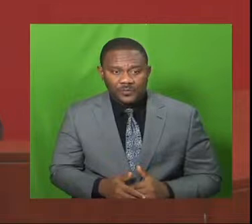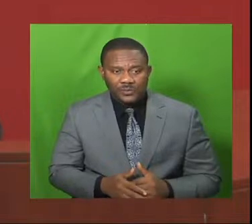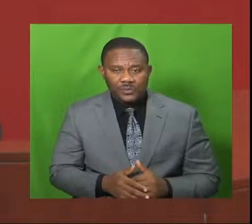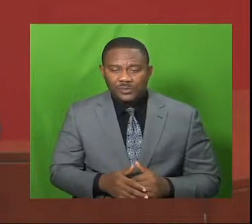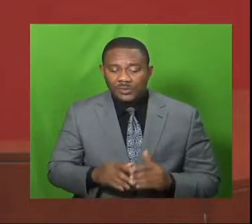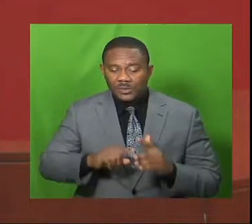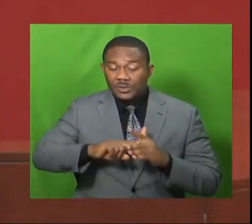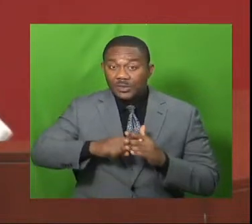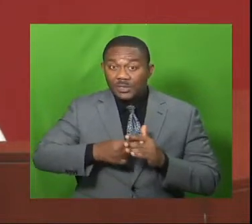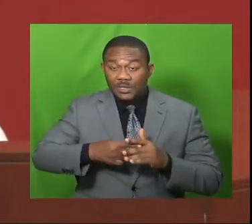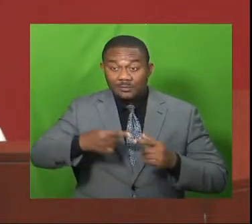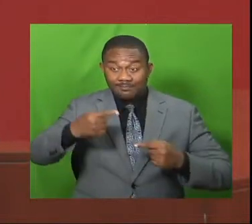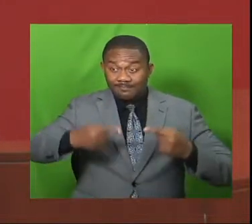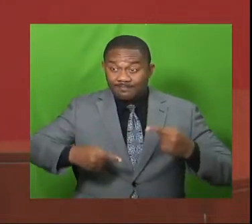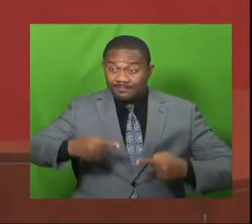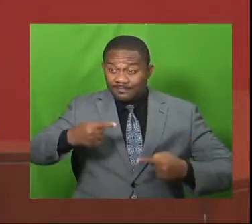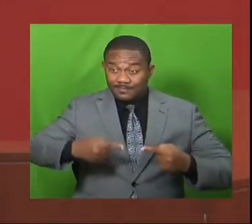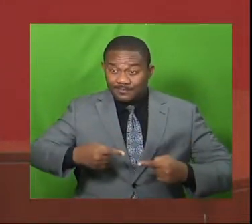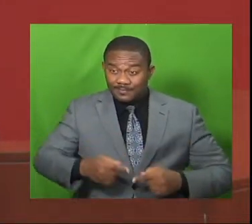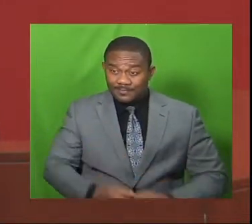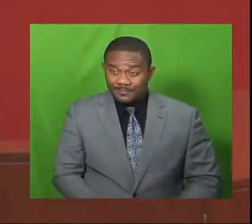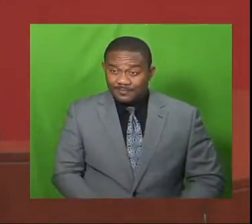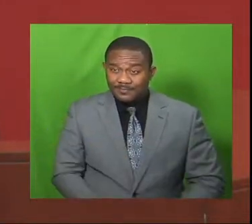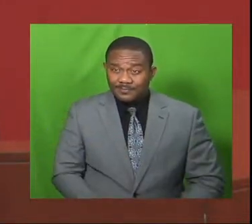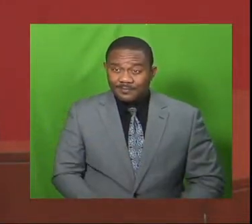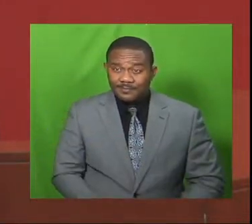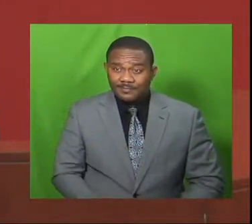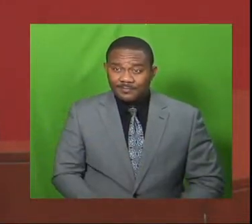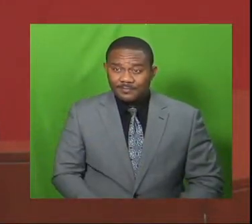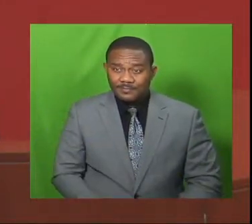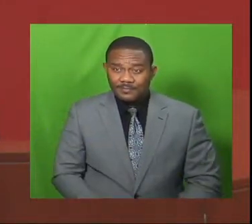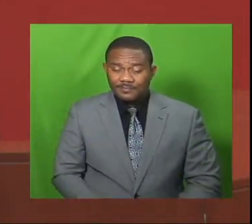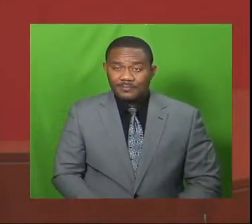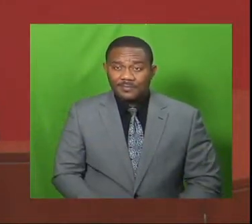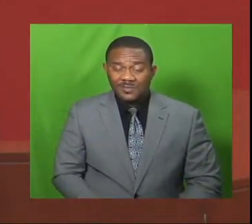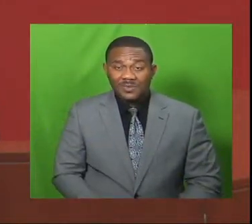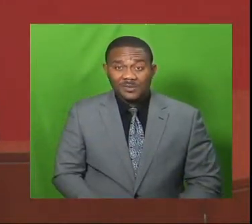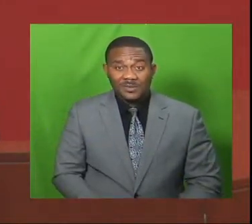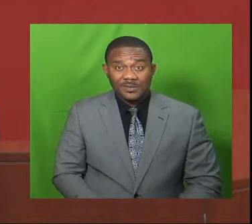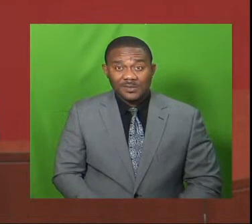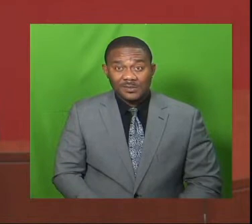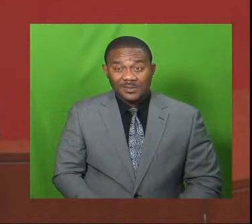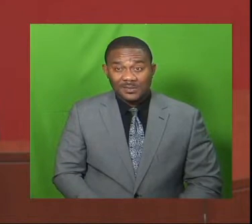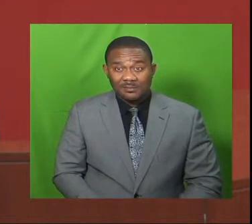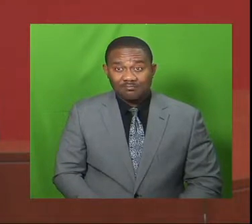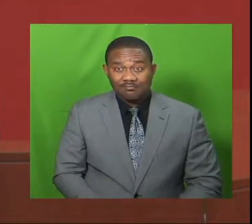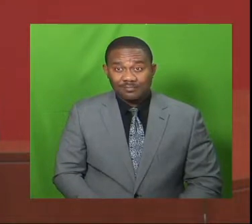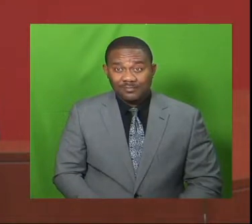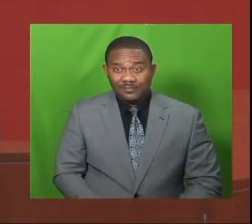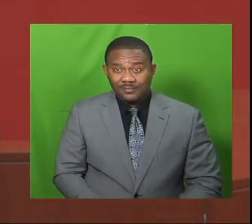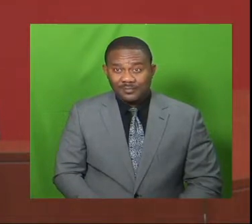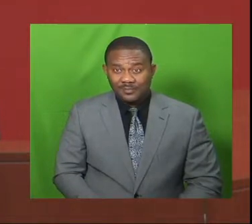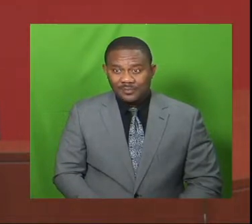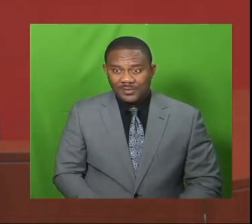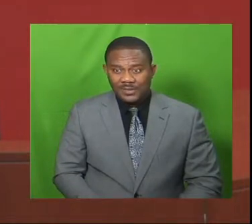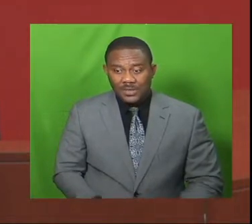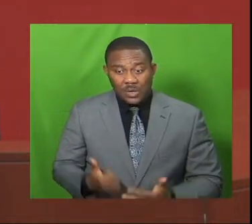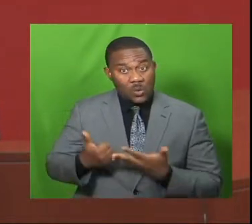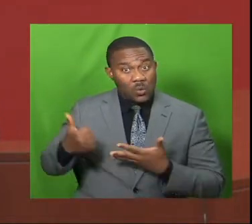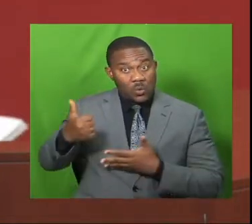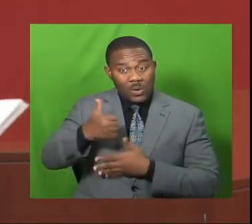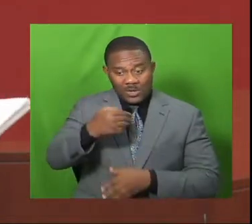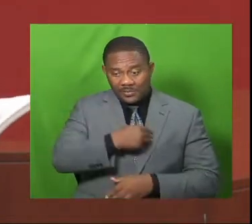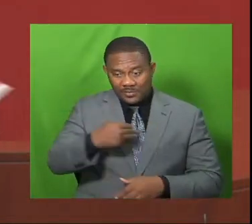debate. So I'll call on the ranking to come and second the motion. You